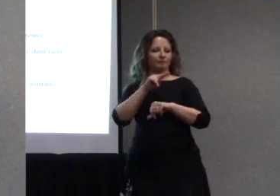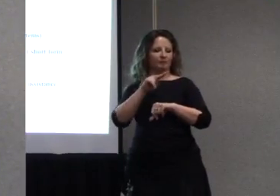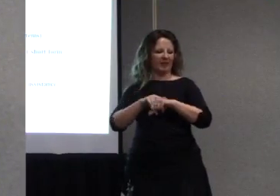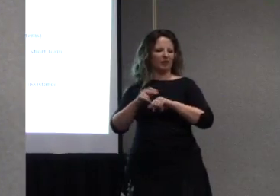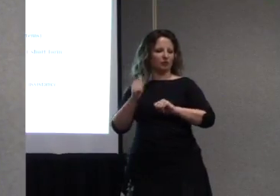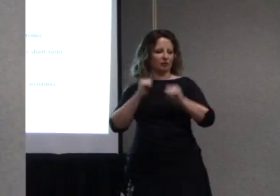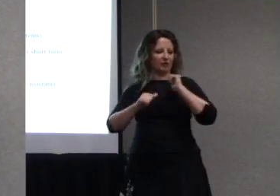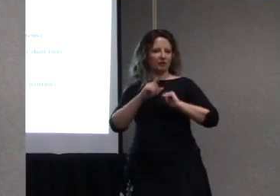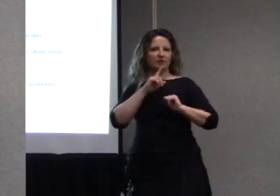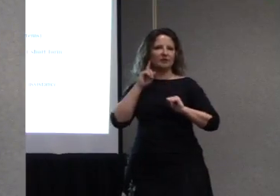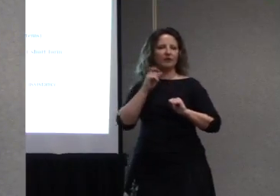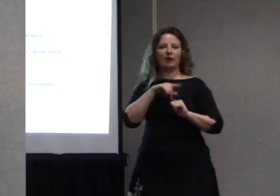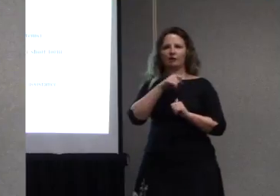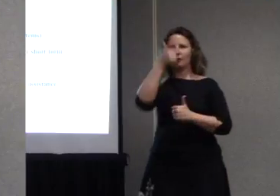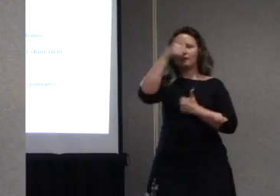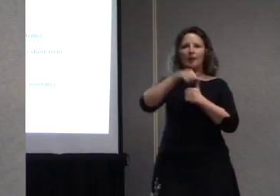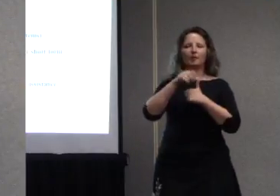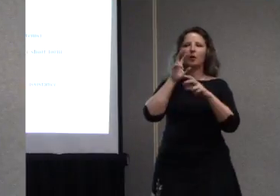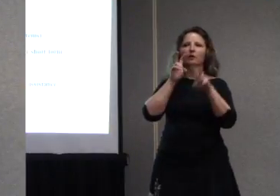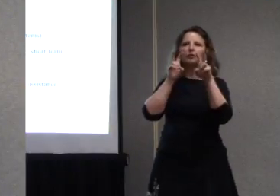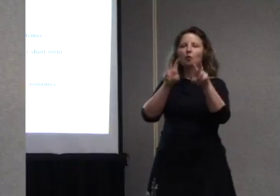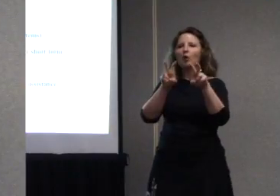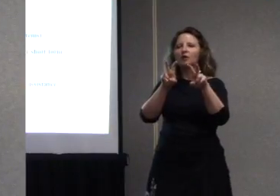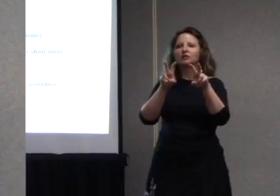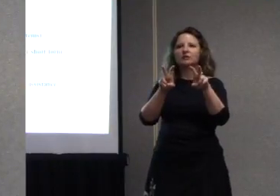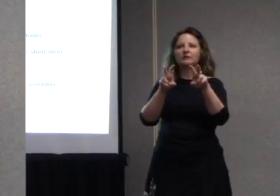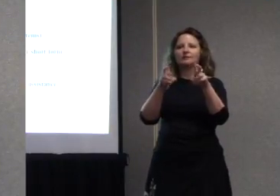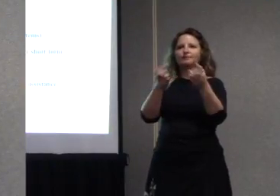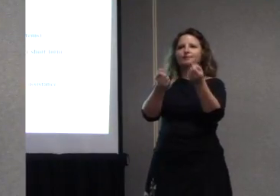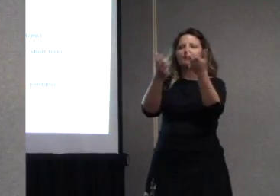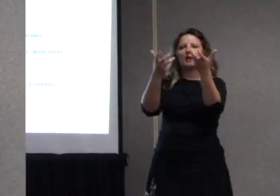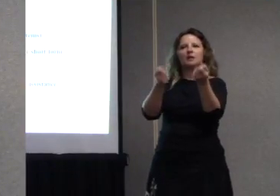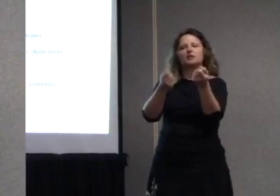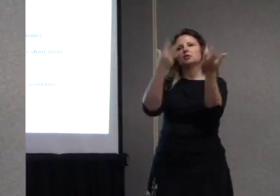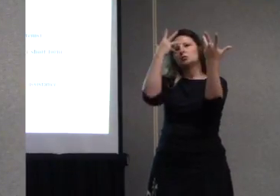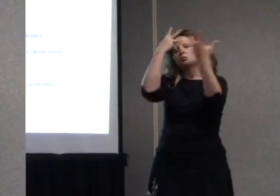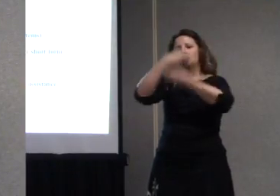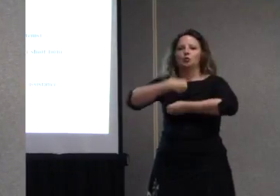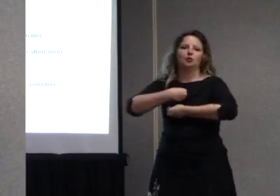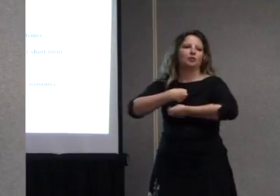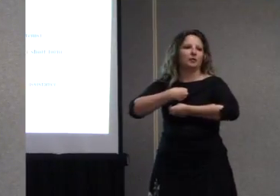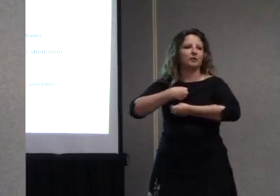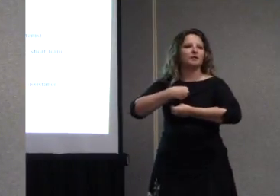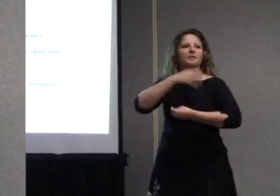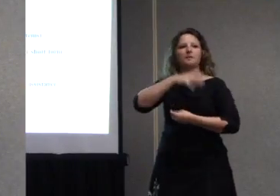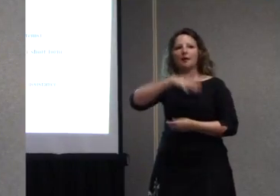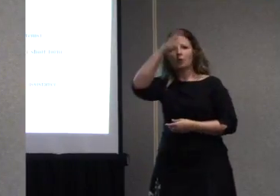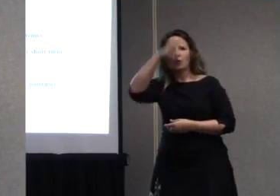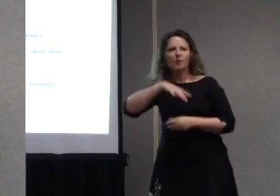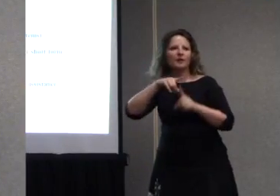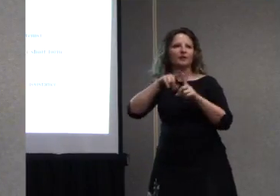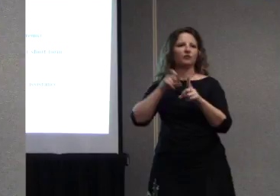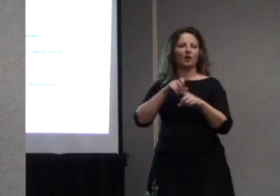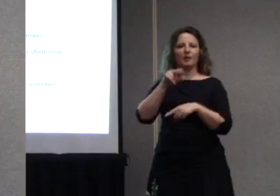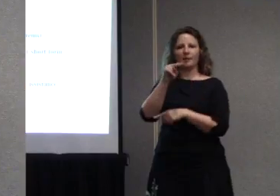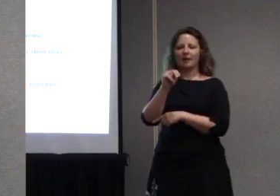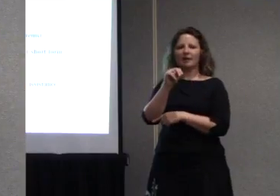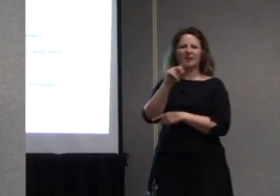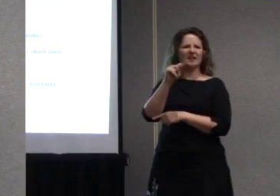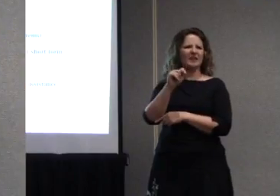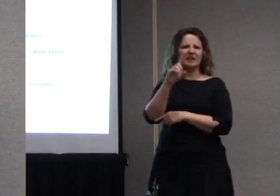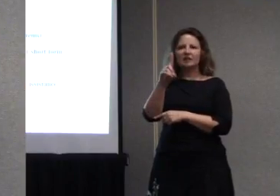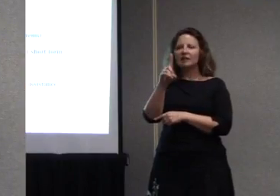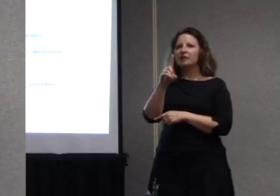and doing that, and it was, God, those are the most beautiful signs I've ever seen. Those guys and those men and women from the